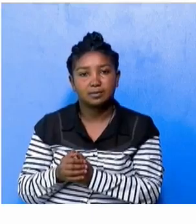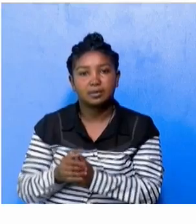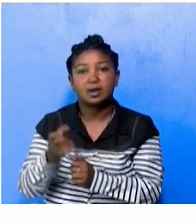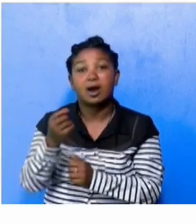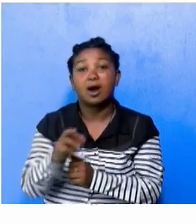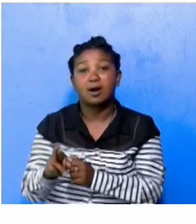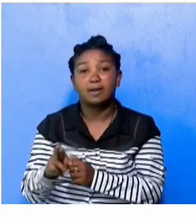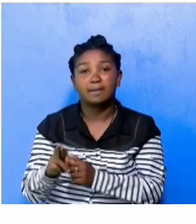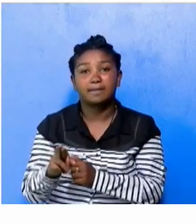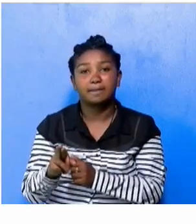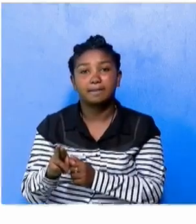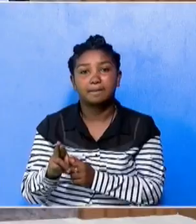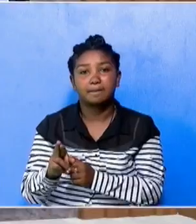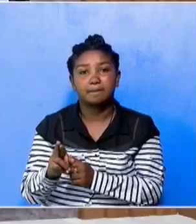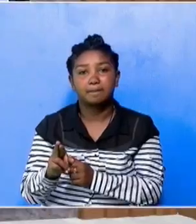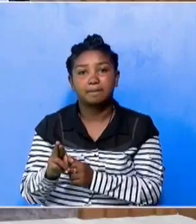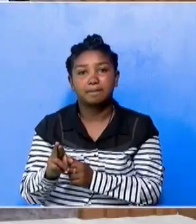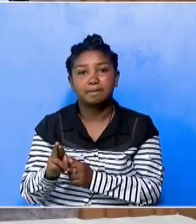are.